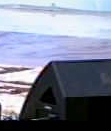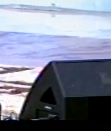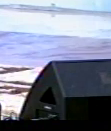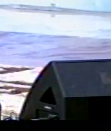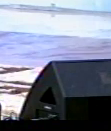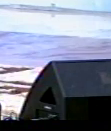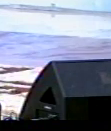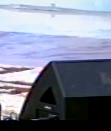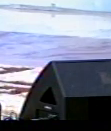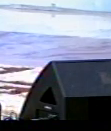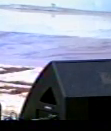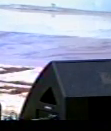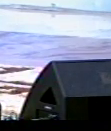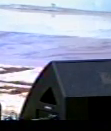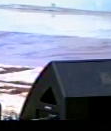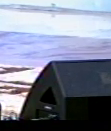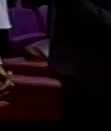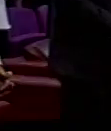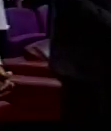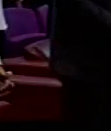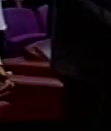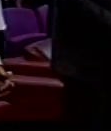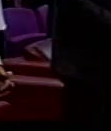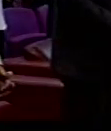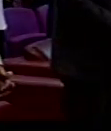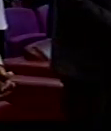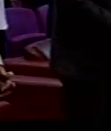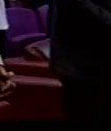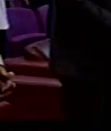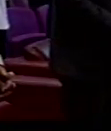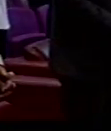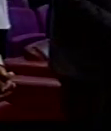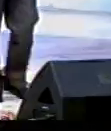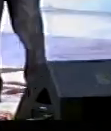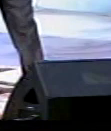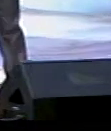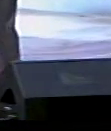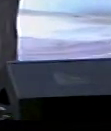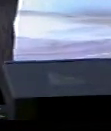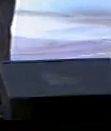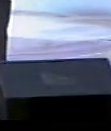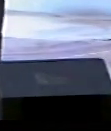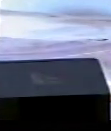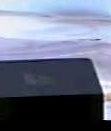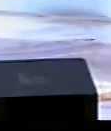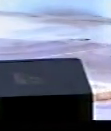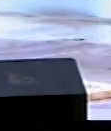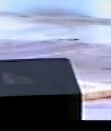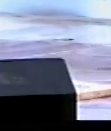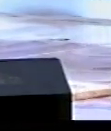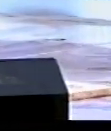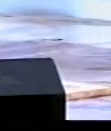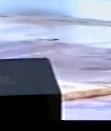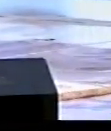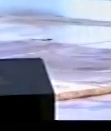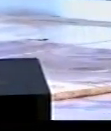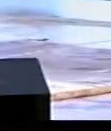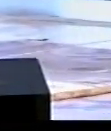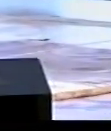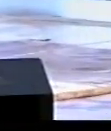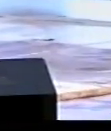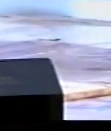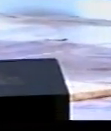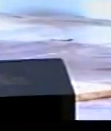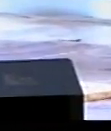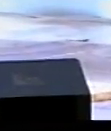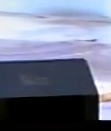I welcome everyone today, and I pray that the word of God will take